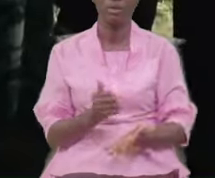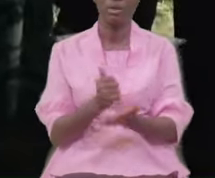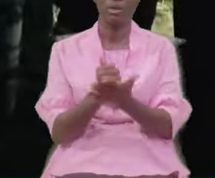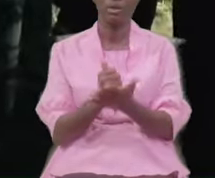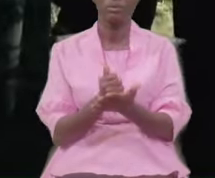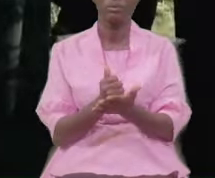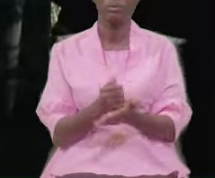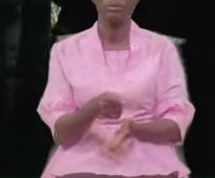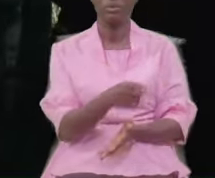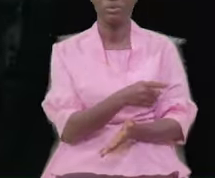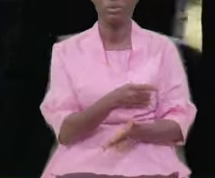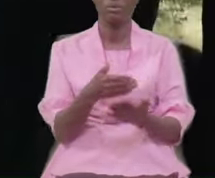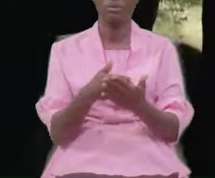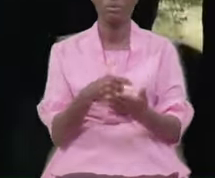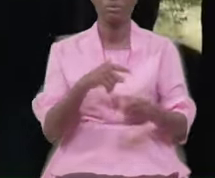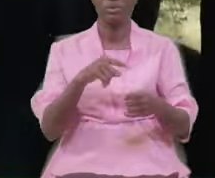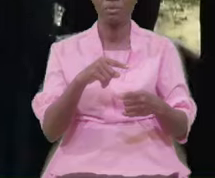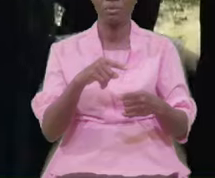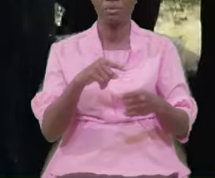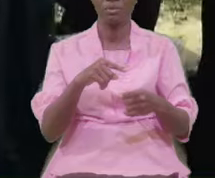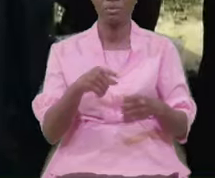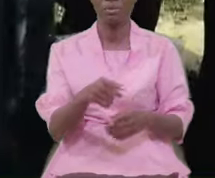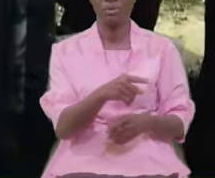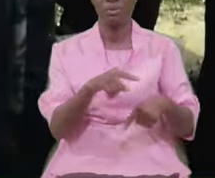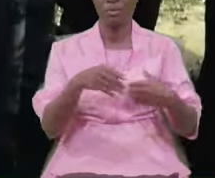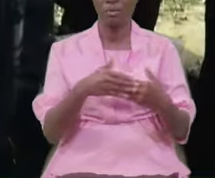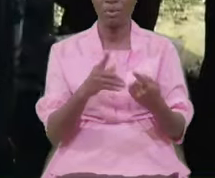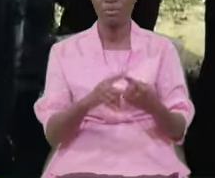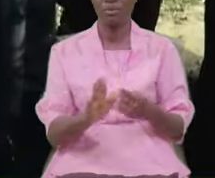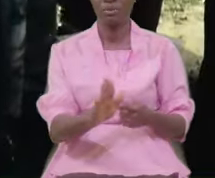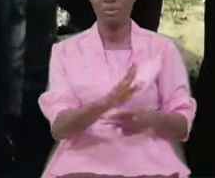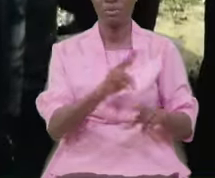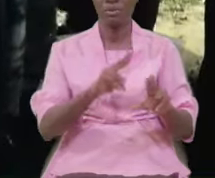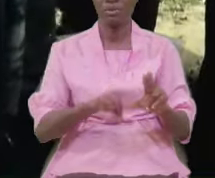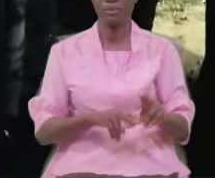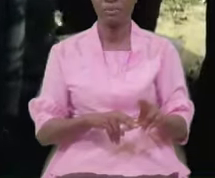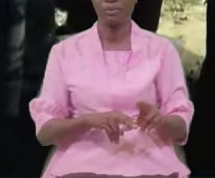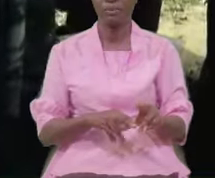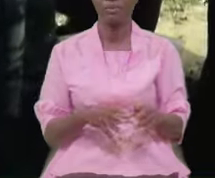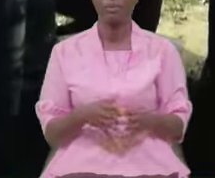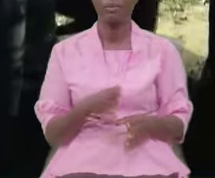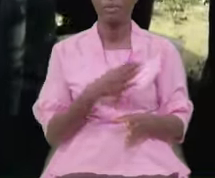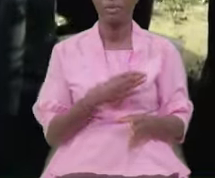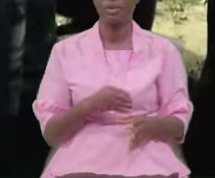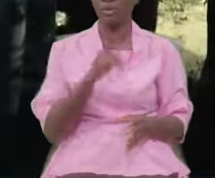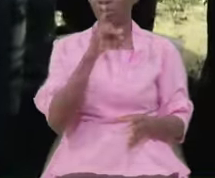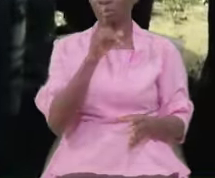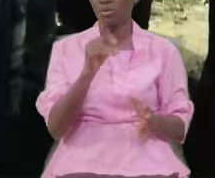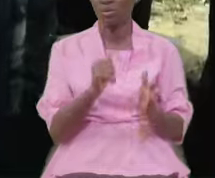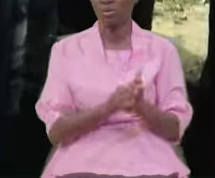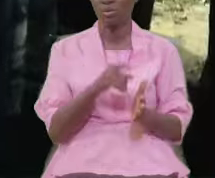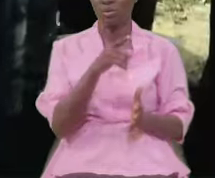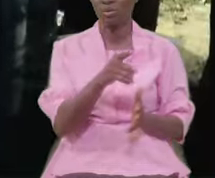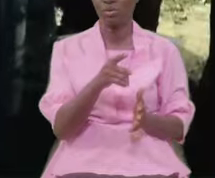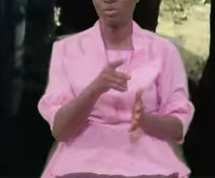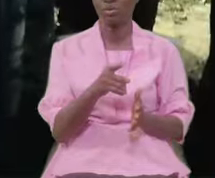to their seat make sure you attend to all who came out before